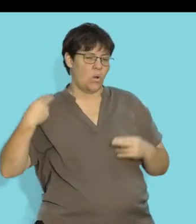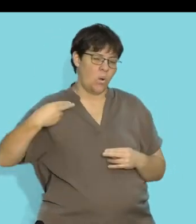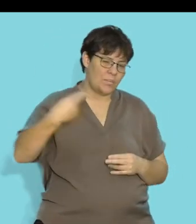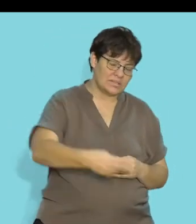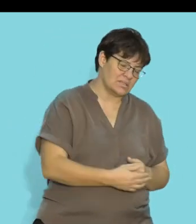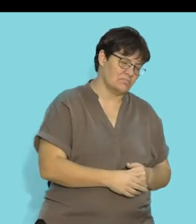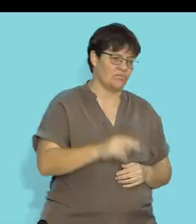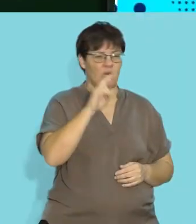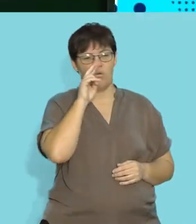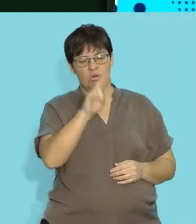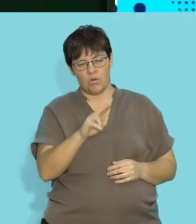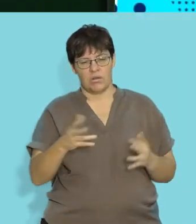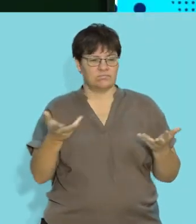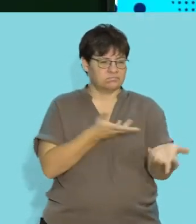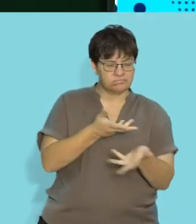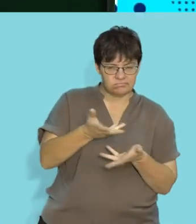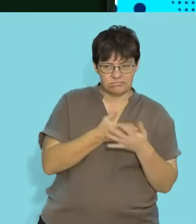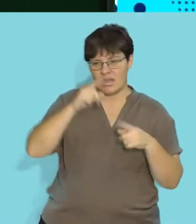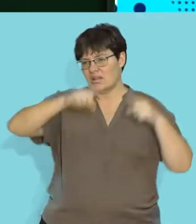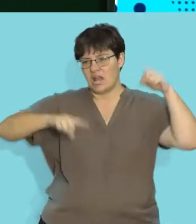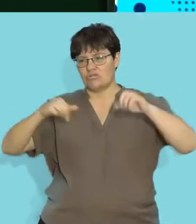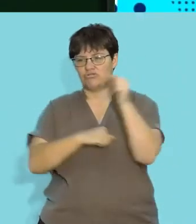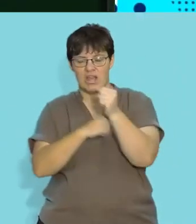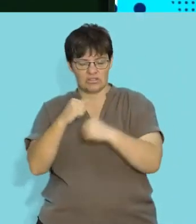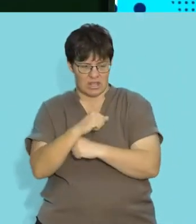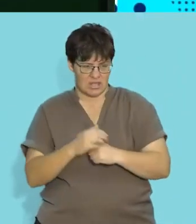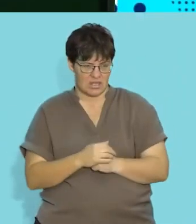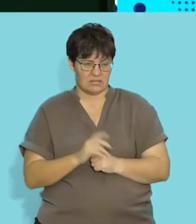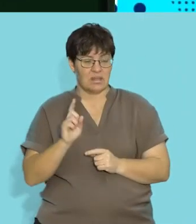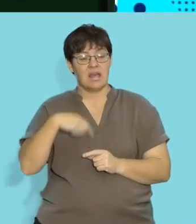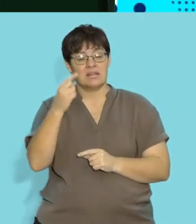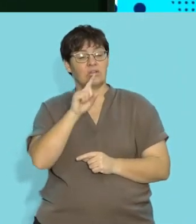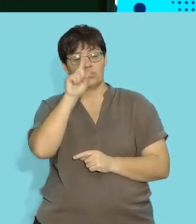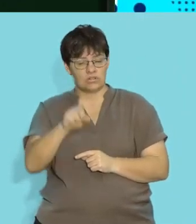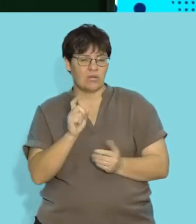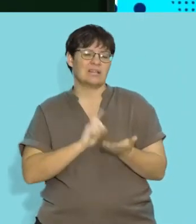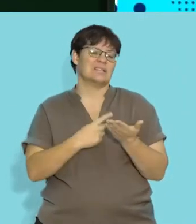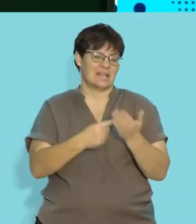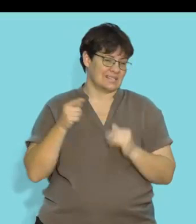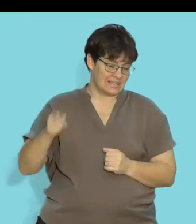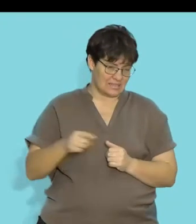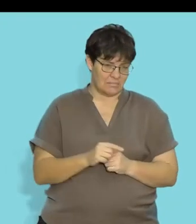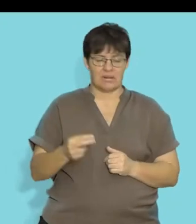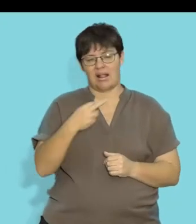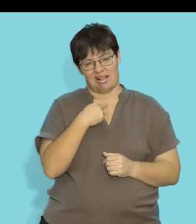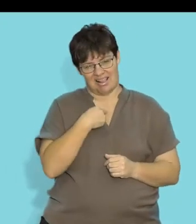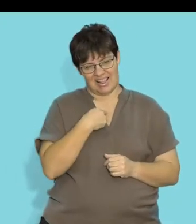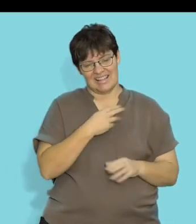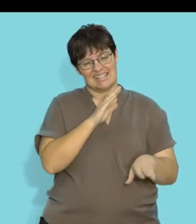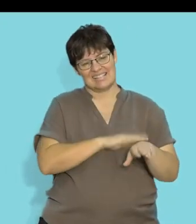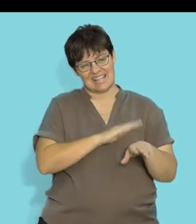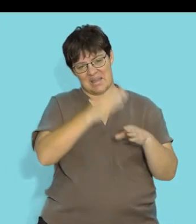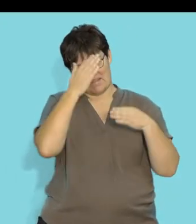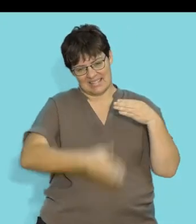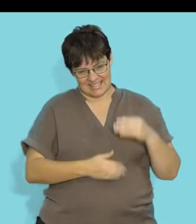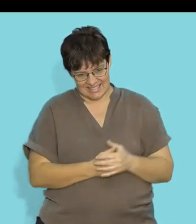various hormones. We've looked at the interactions between the various structures. In our next question, we would have discussed this. Unfortunately,